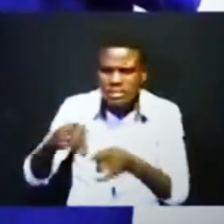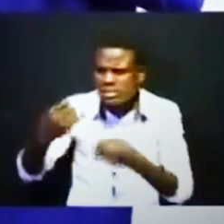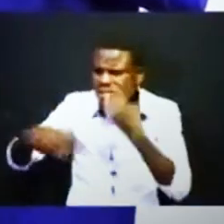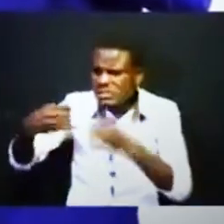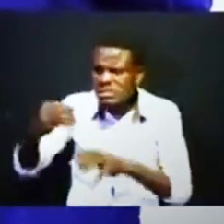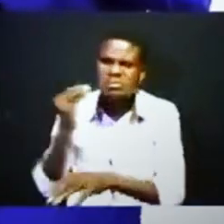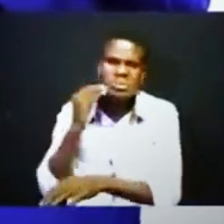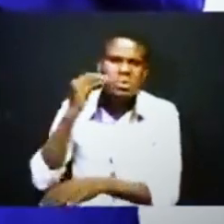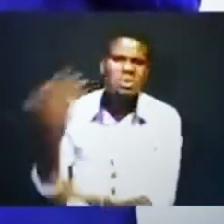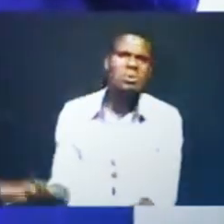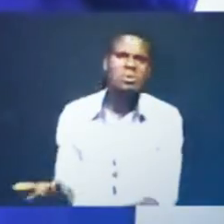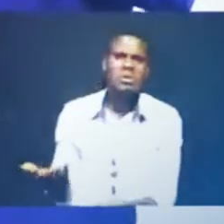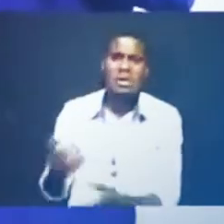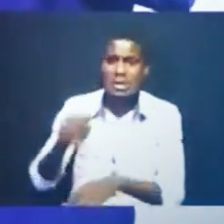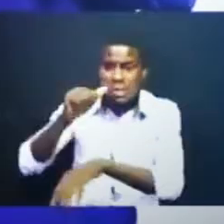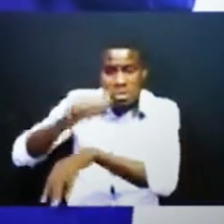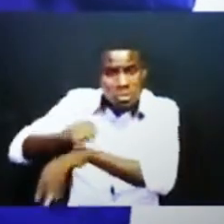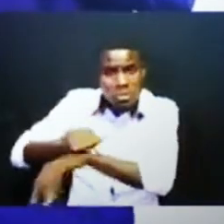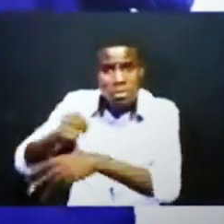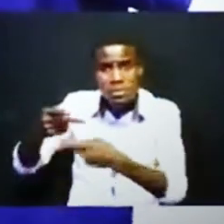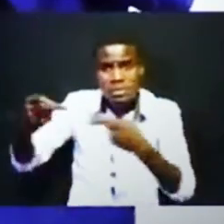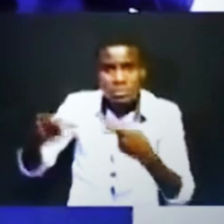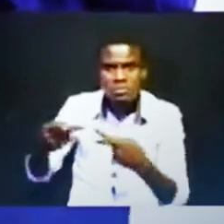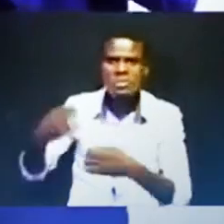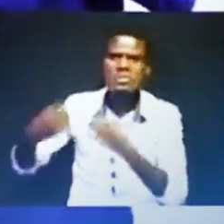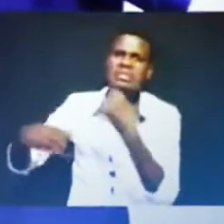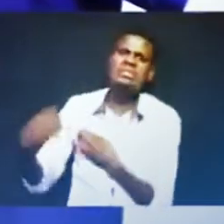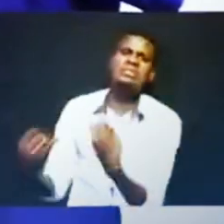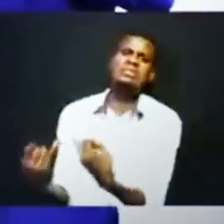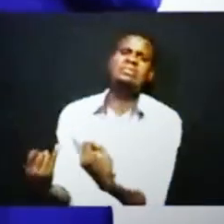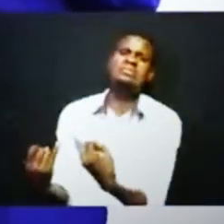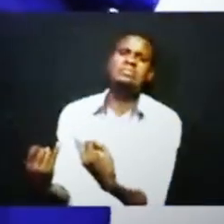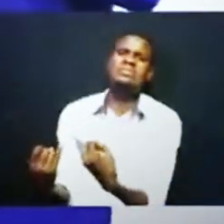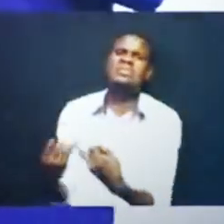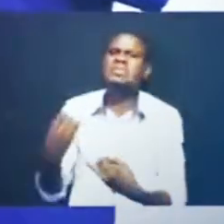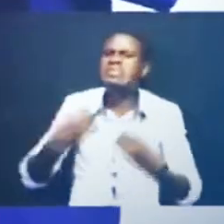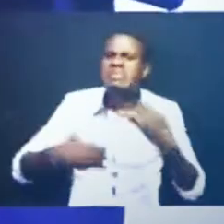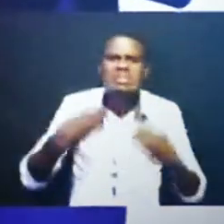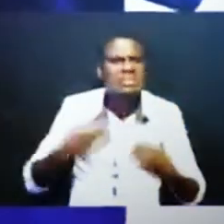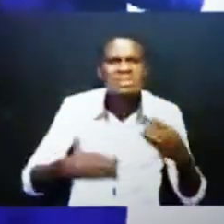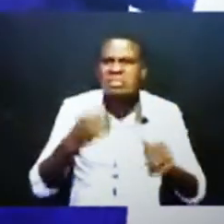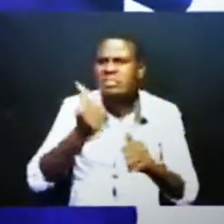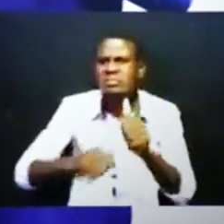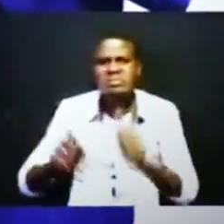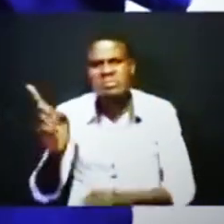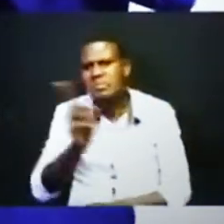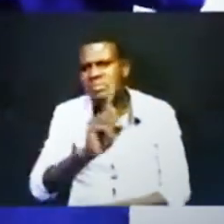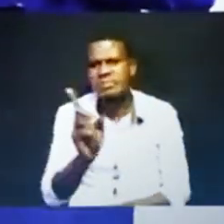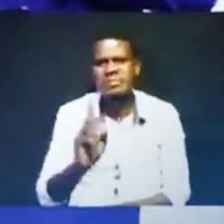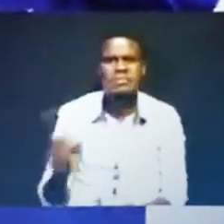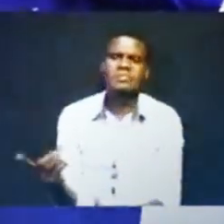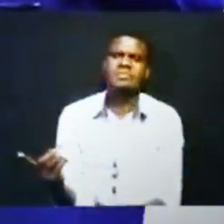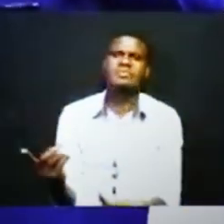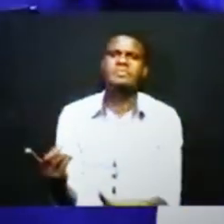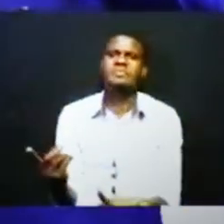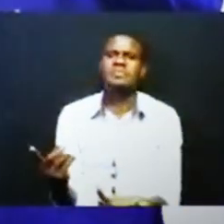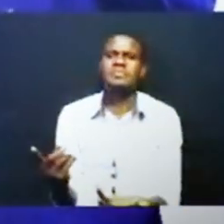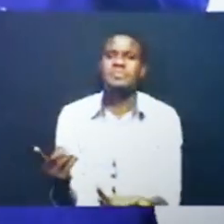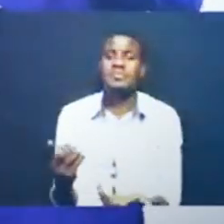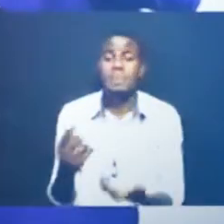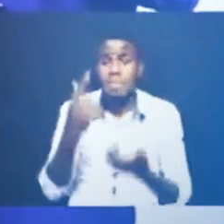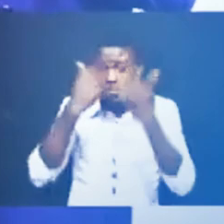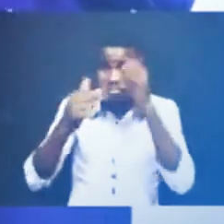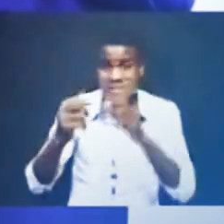home. Issues at the workplace. Issues everywhere. Because human beings